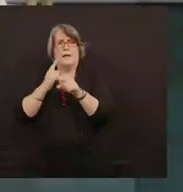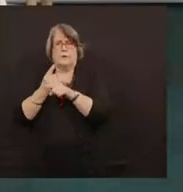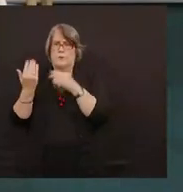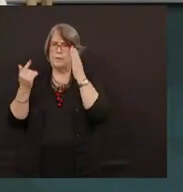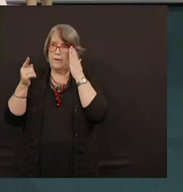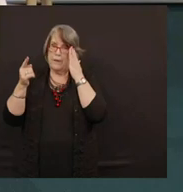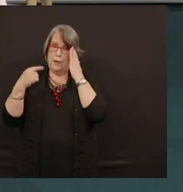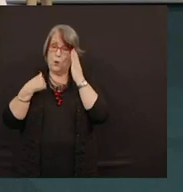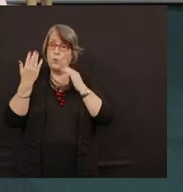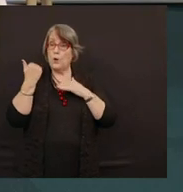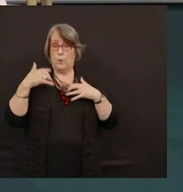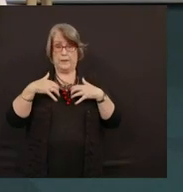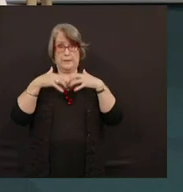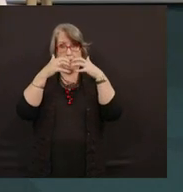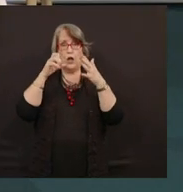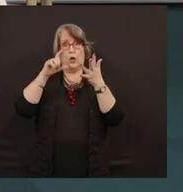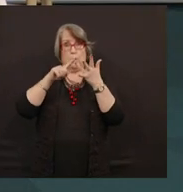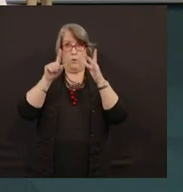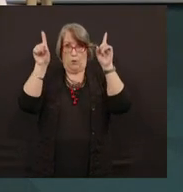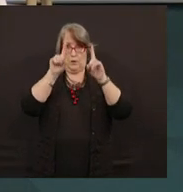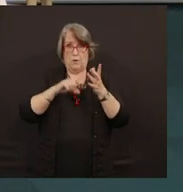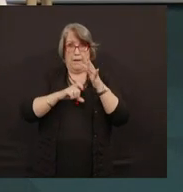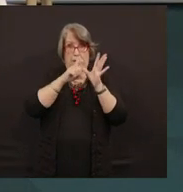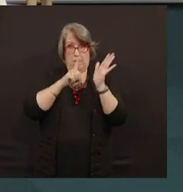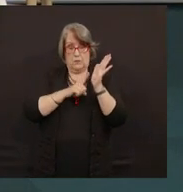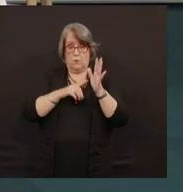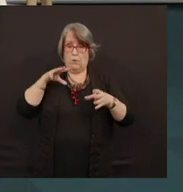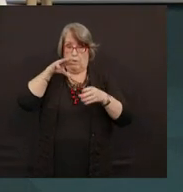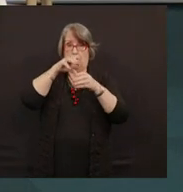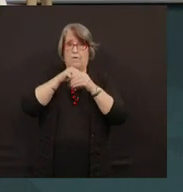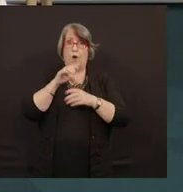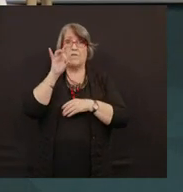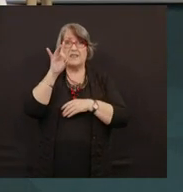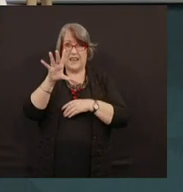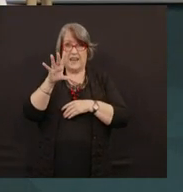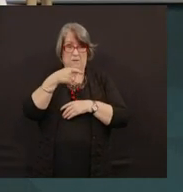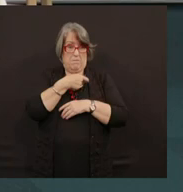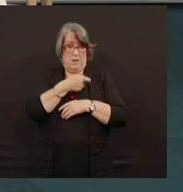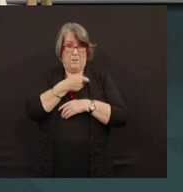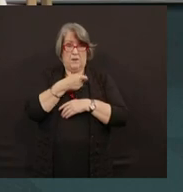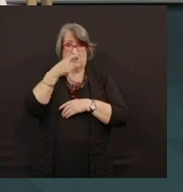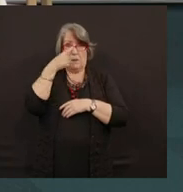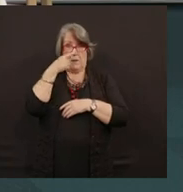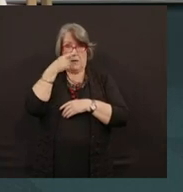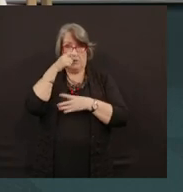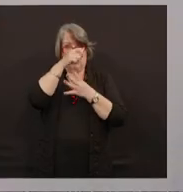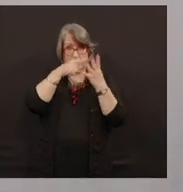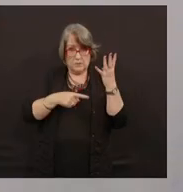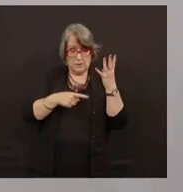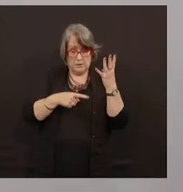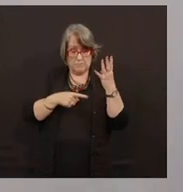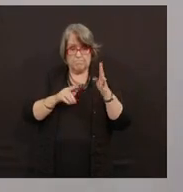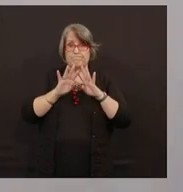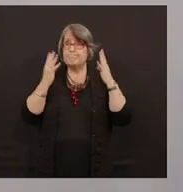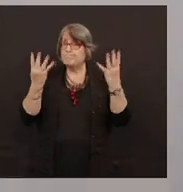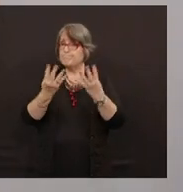we have recently established a Co-Design Council, which involves around 10 members of people living with disability, and